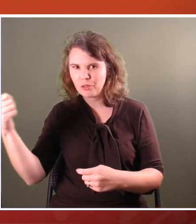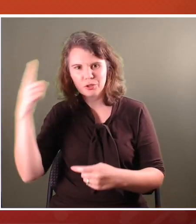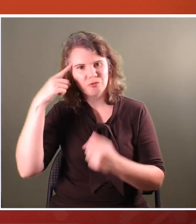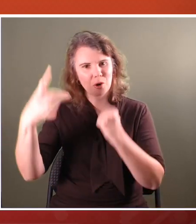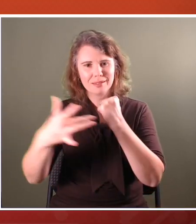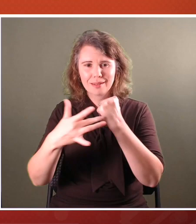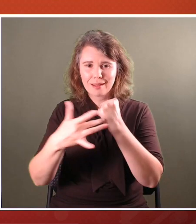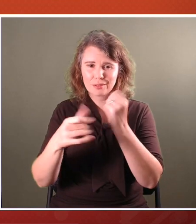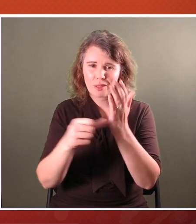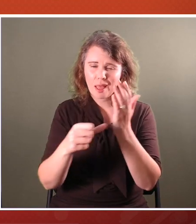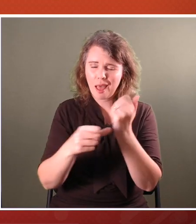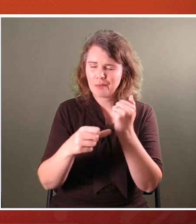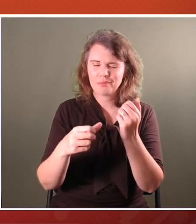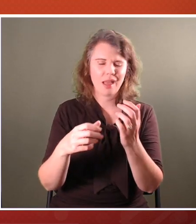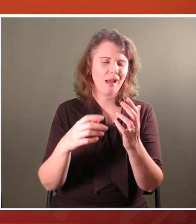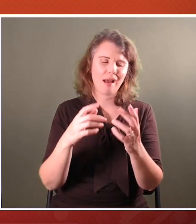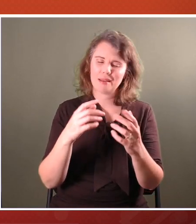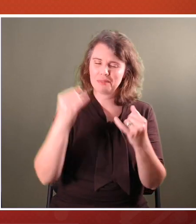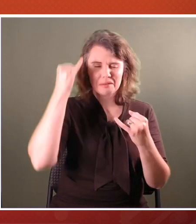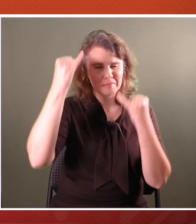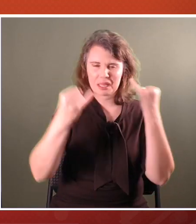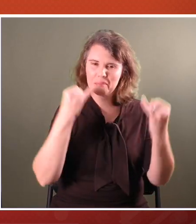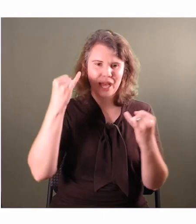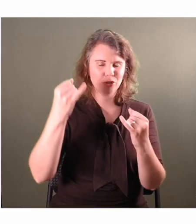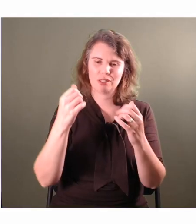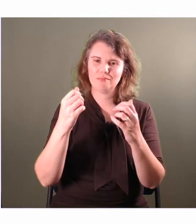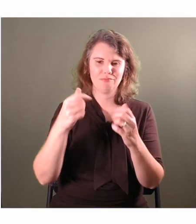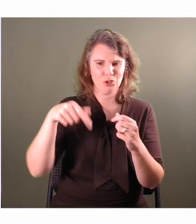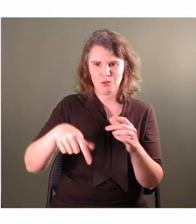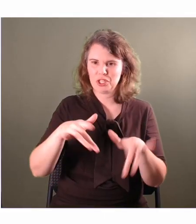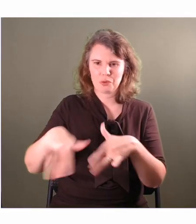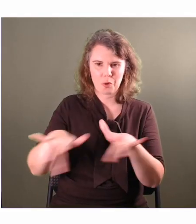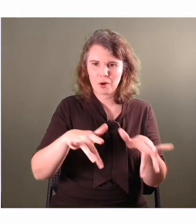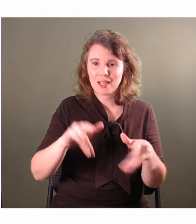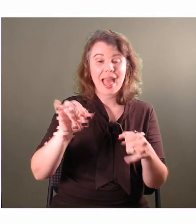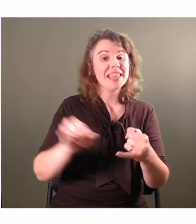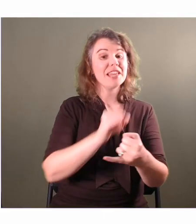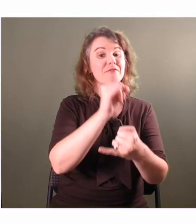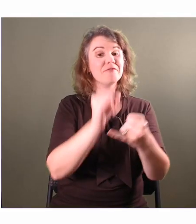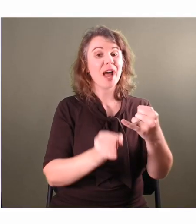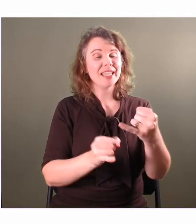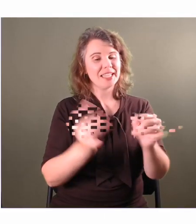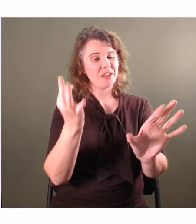no idea how to do this recording otherwise. Finally, Sigmund